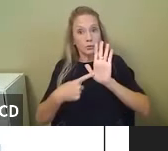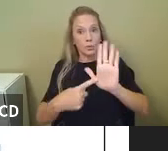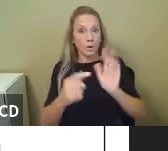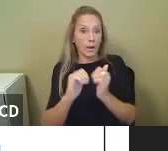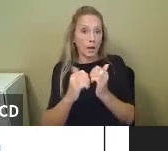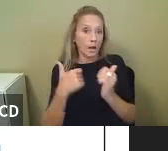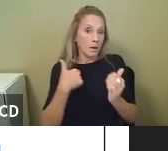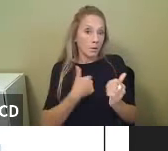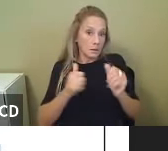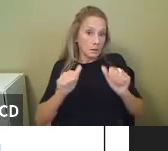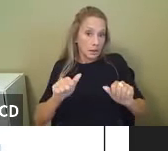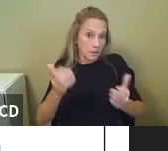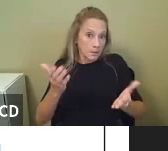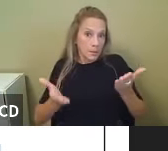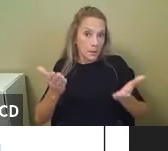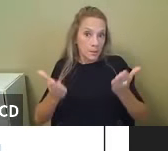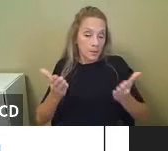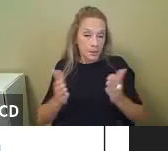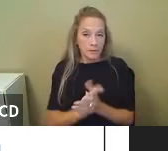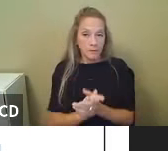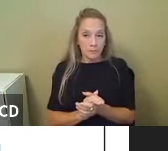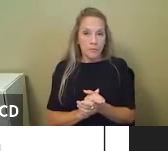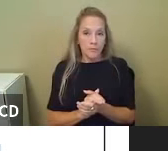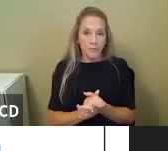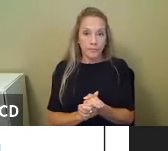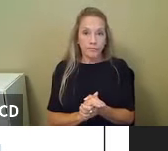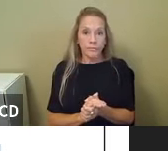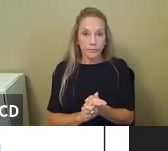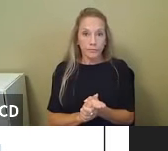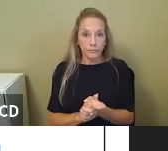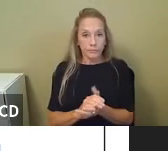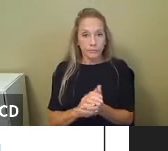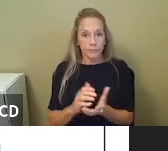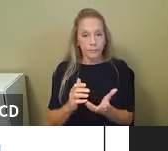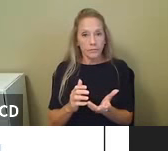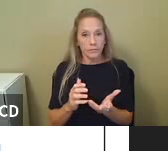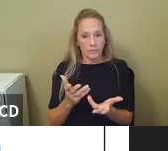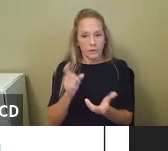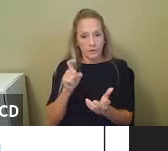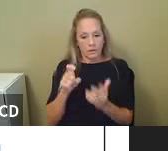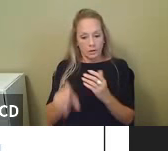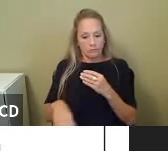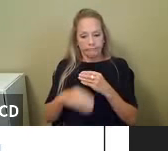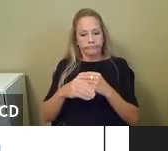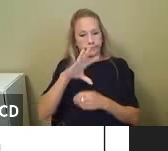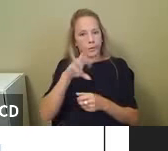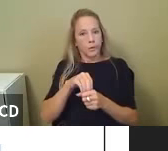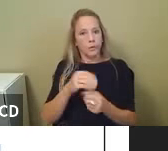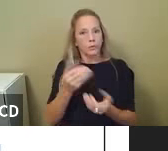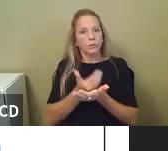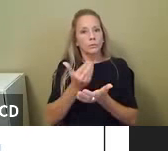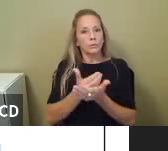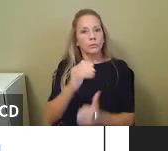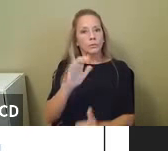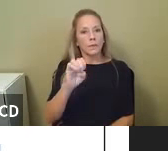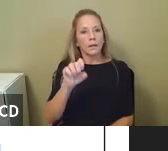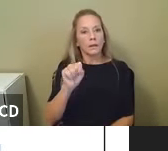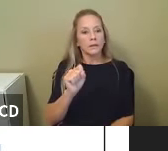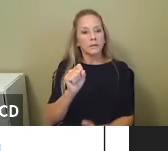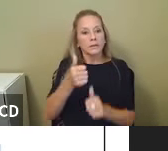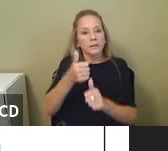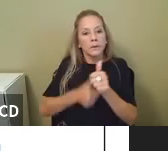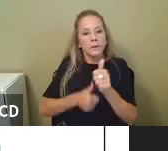would be hard to have a framework that wasn't looking at new cases per 100,000. And